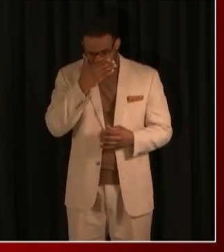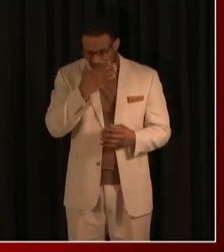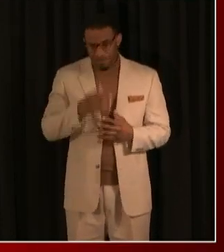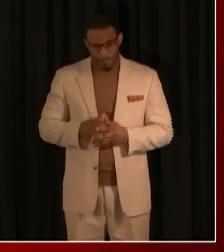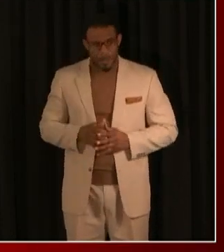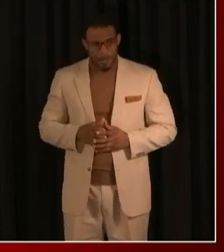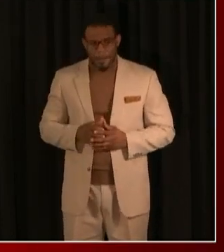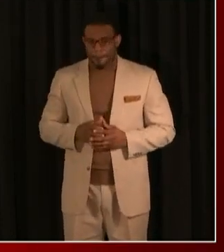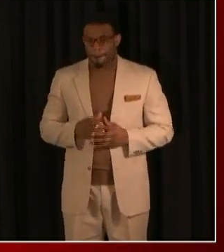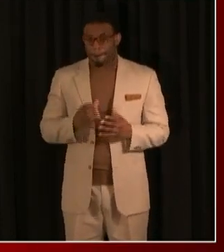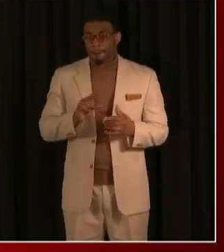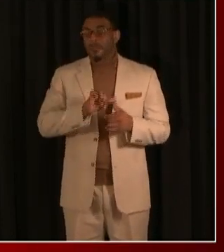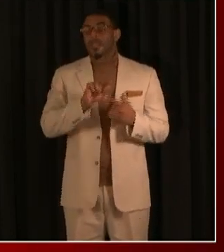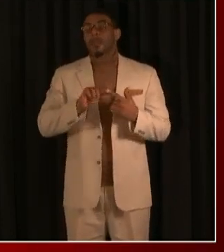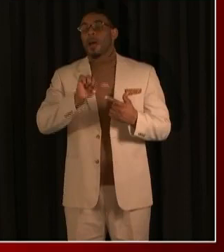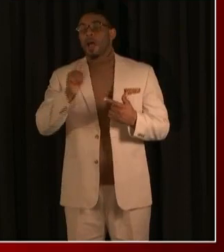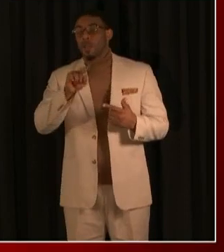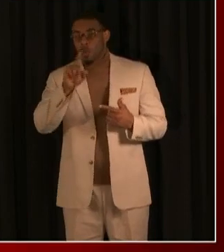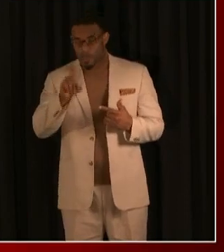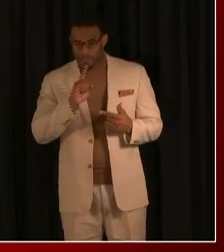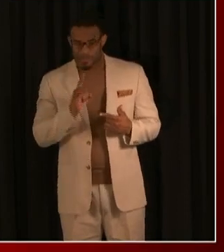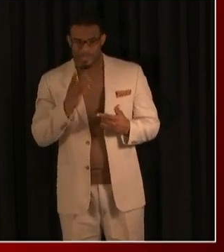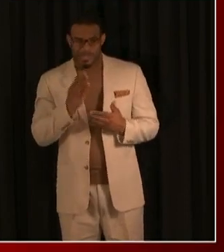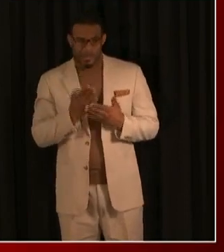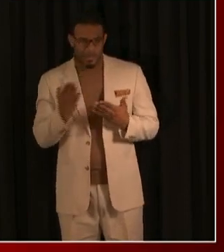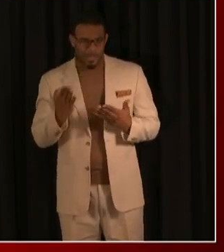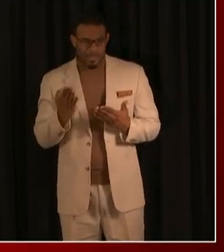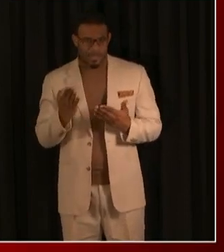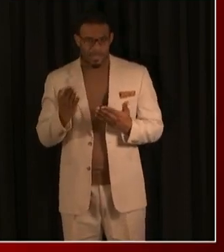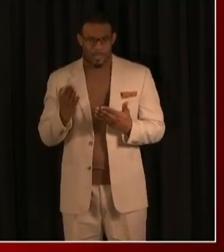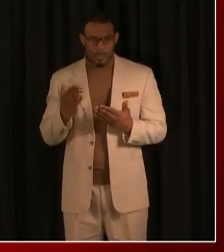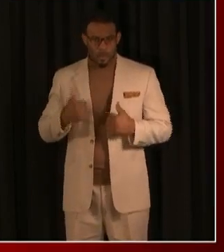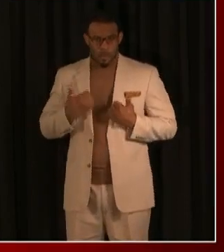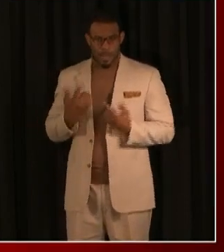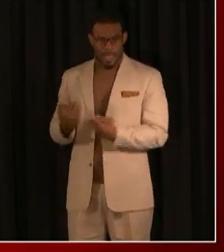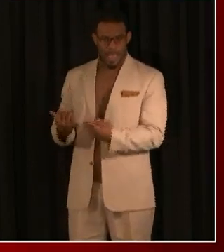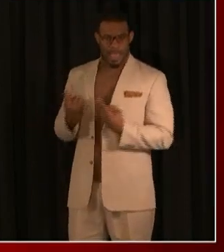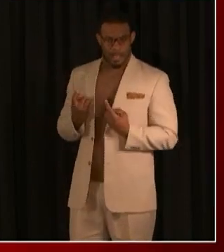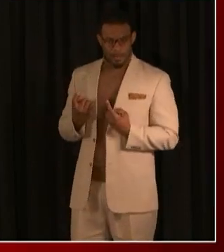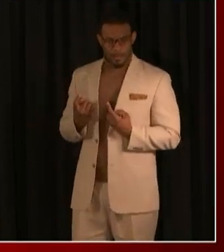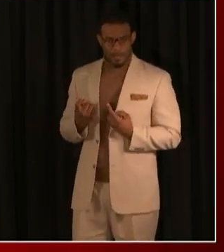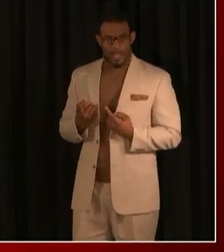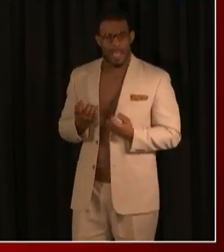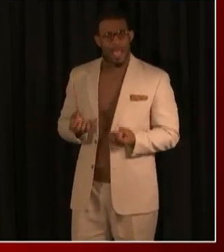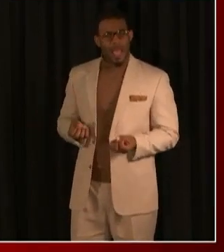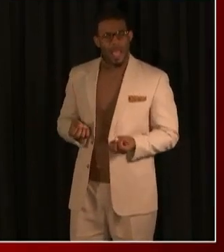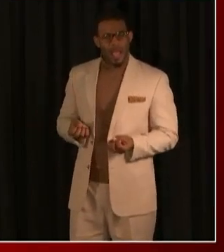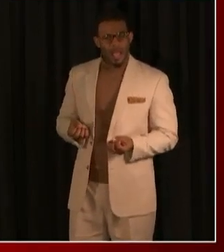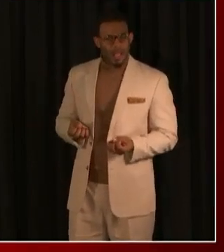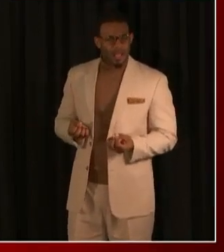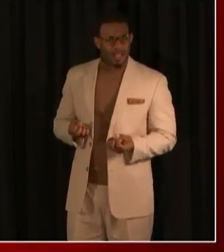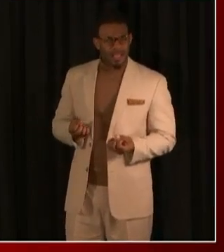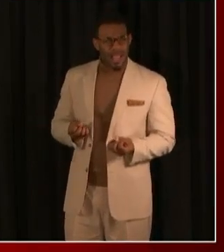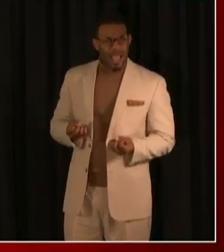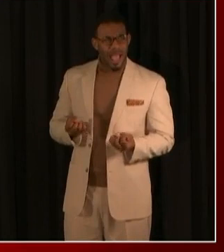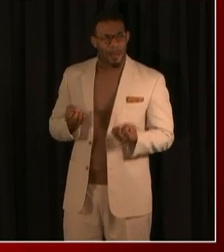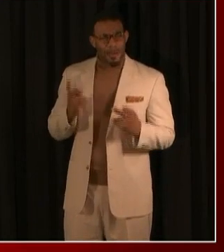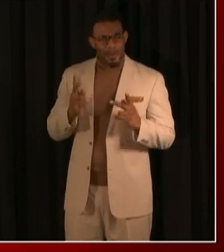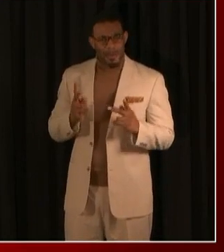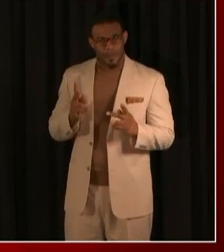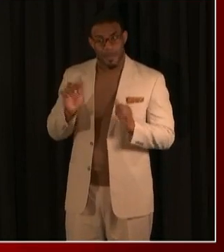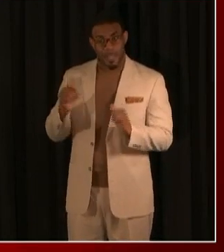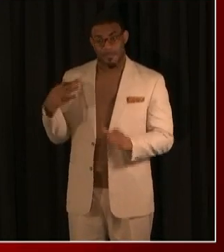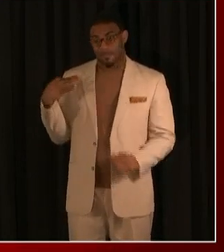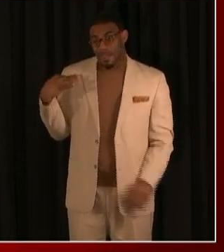in the community. And then the other question that some of the seniors have asked or residents have asked is, how can people, is there a way that they